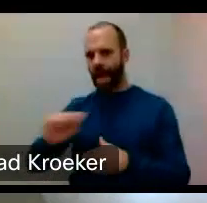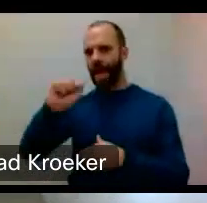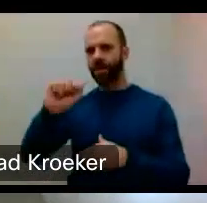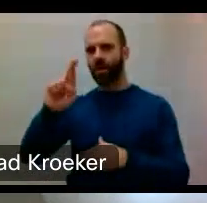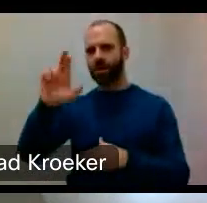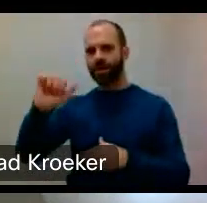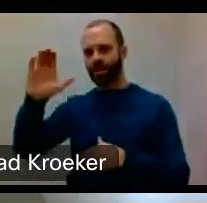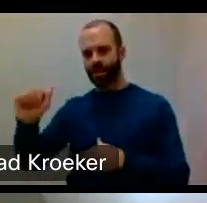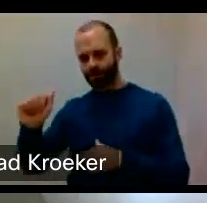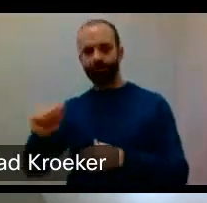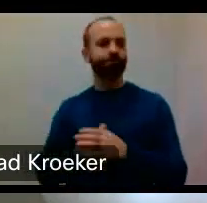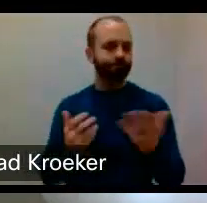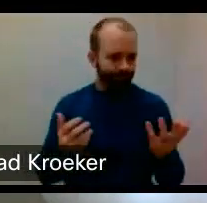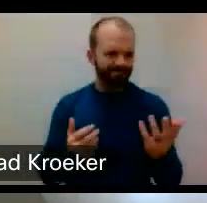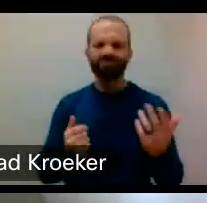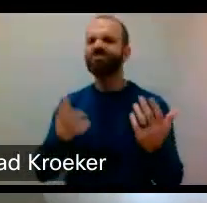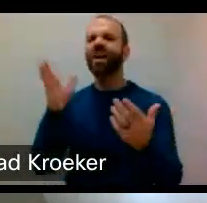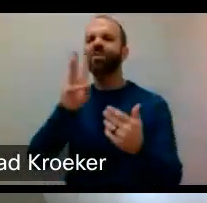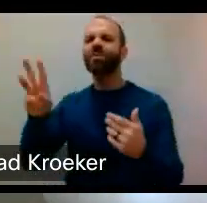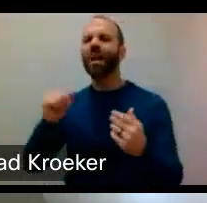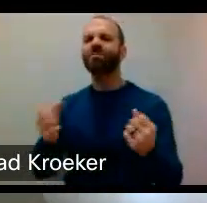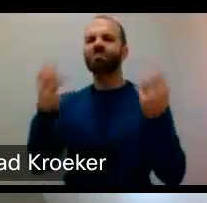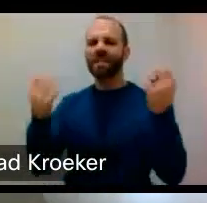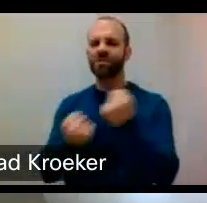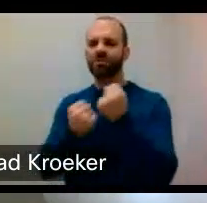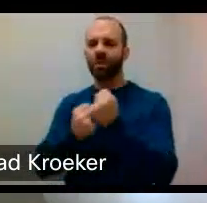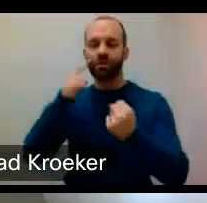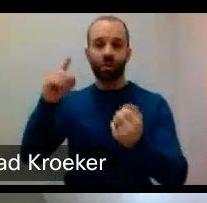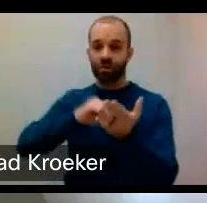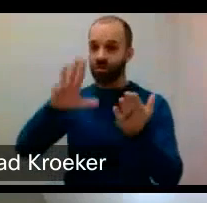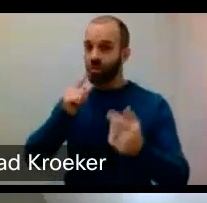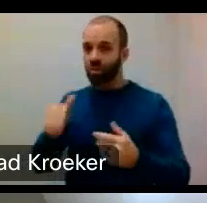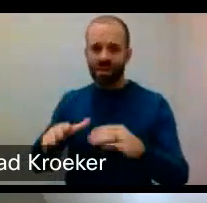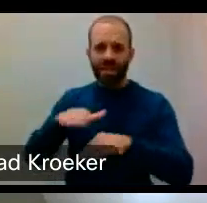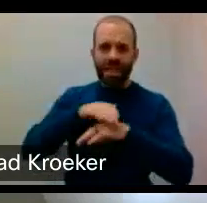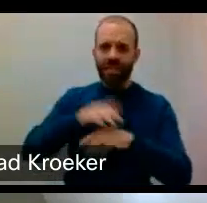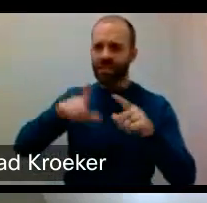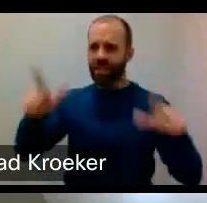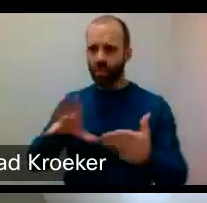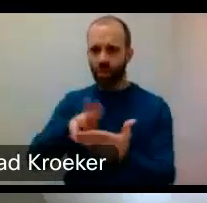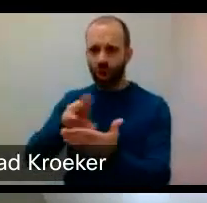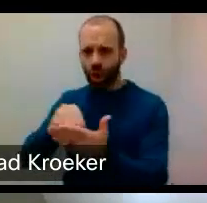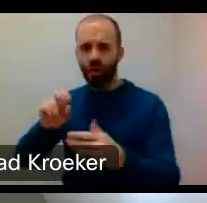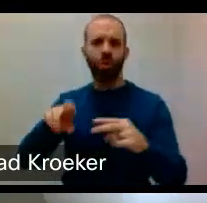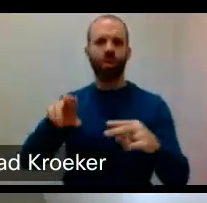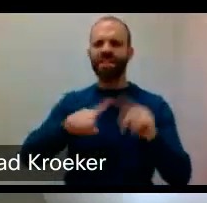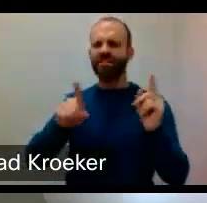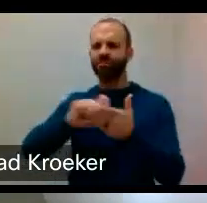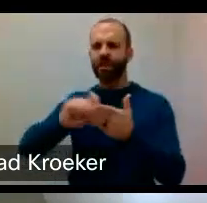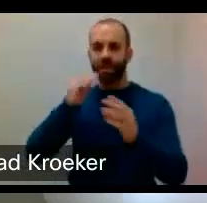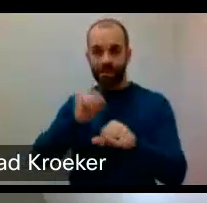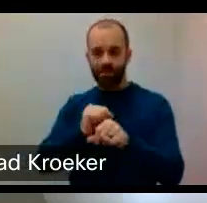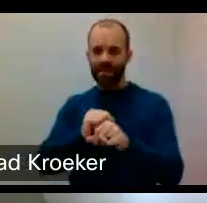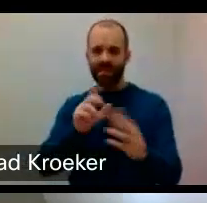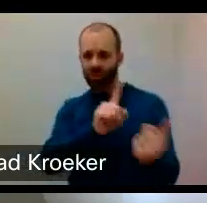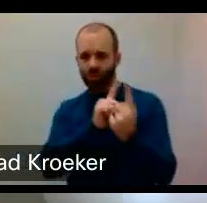Check out our website. We have lots of supports for students who are English language learners, or if you have different writing assignments that you'd like to talk to a writing